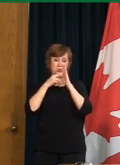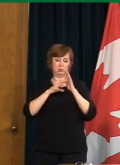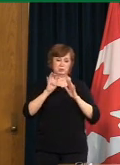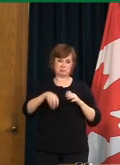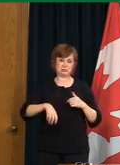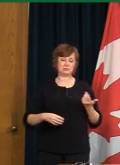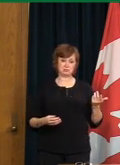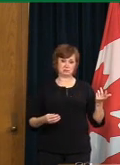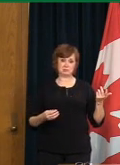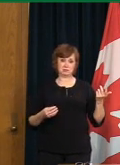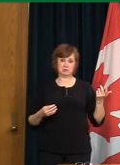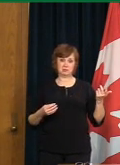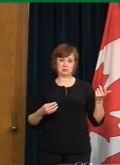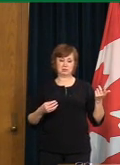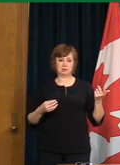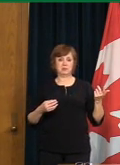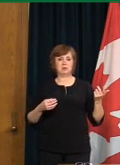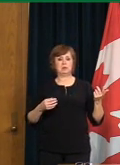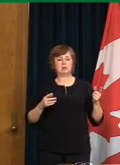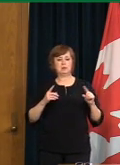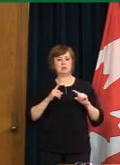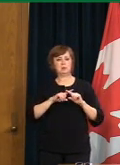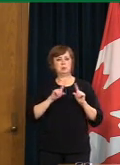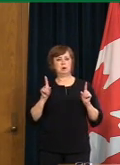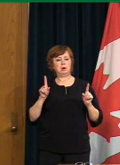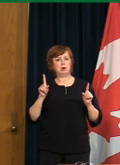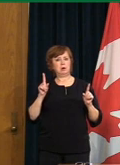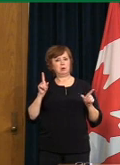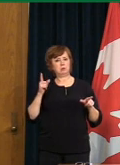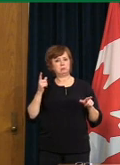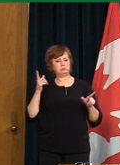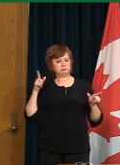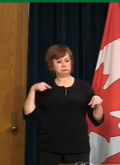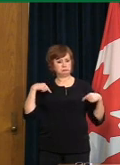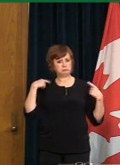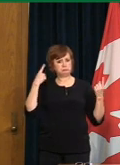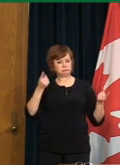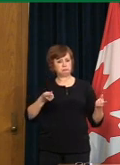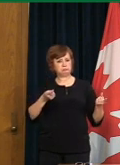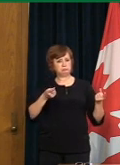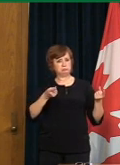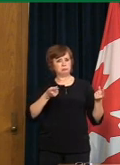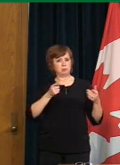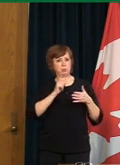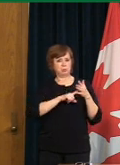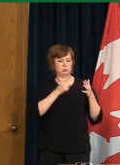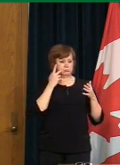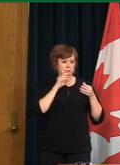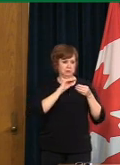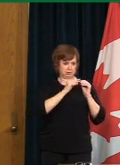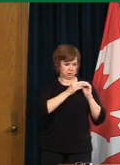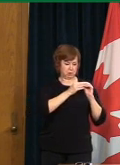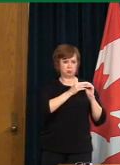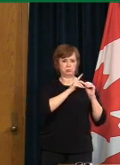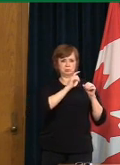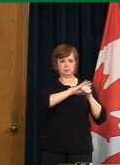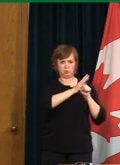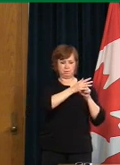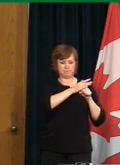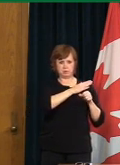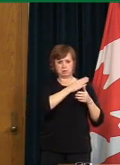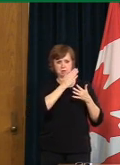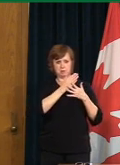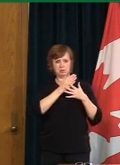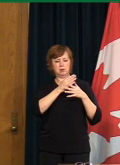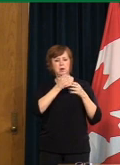my view, based on the evidence to date, the case numbers, transmission settings, the measures have been evidence